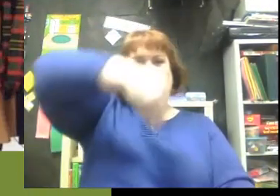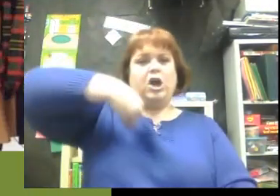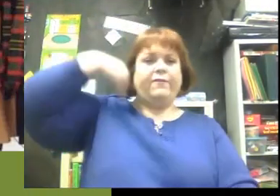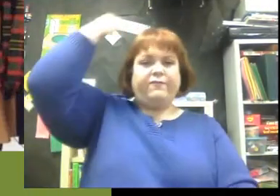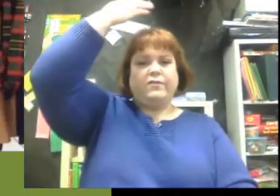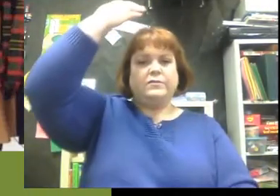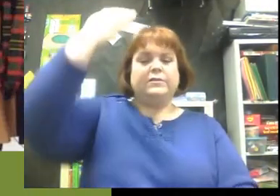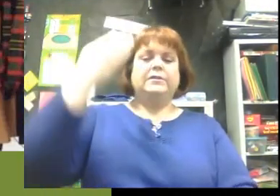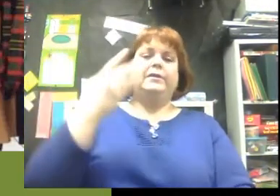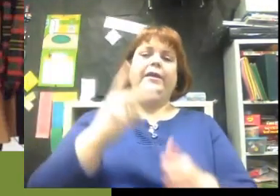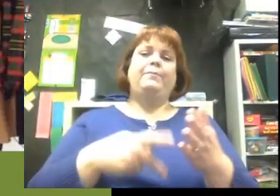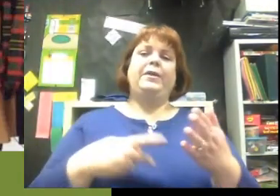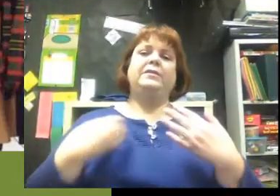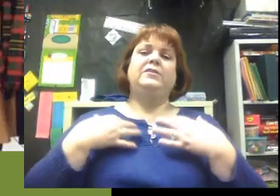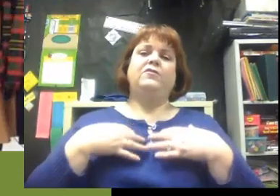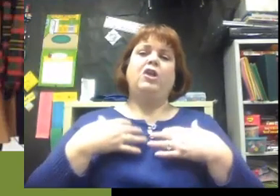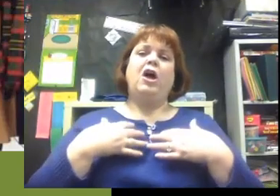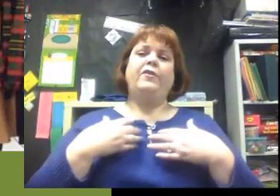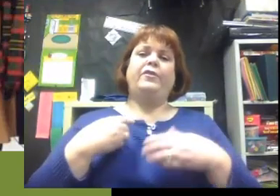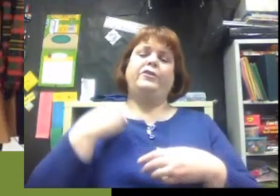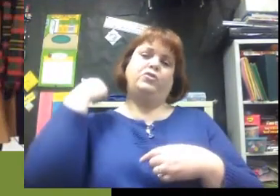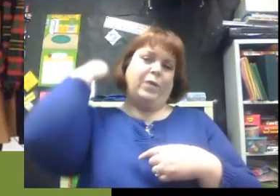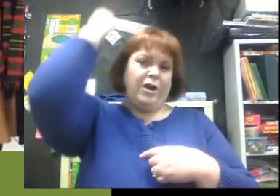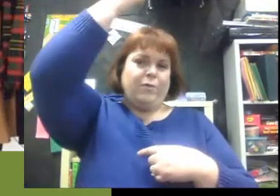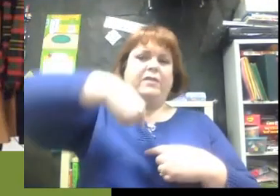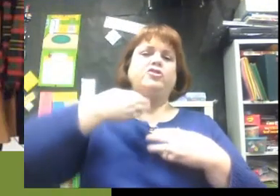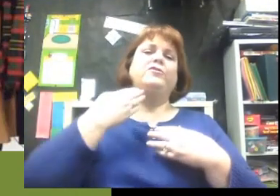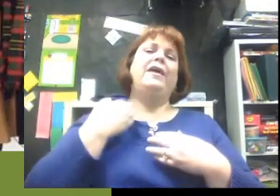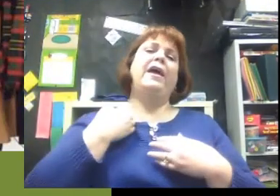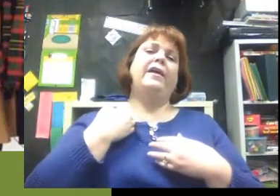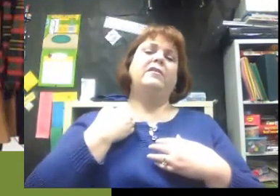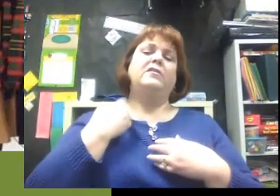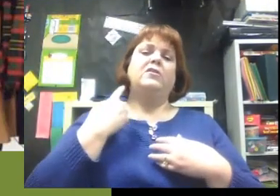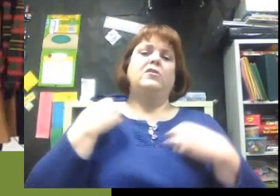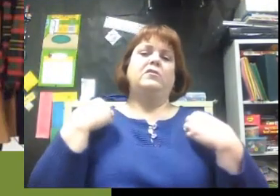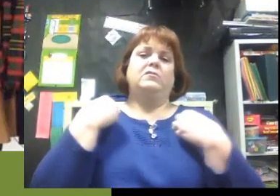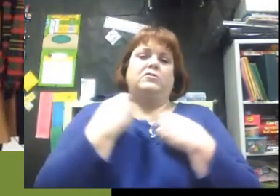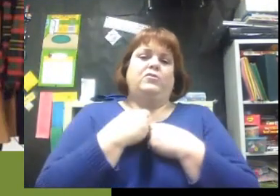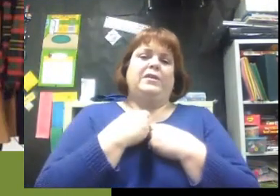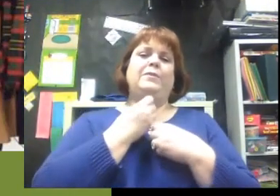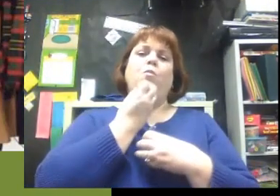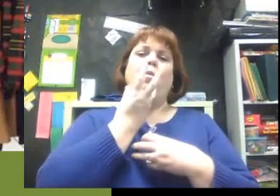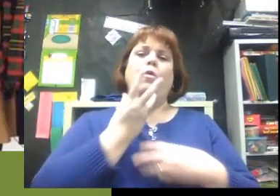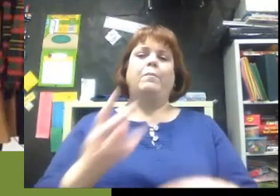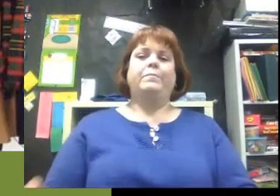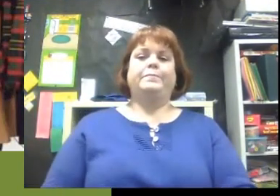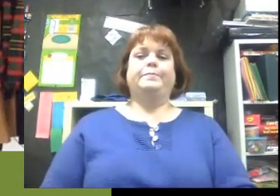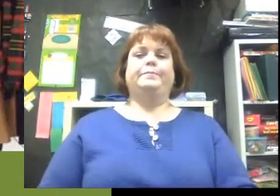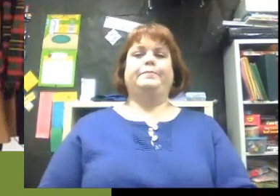Scarf, a piece of cloth that you wear around your neck to keep warm.